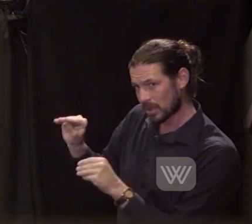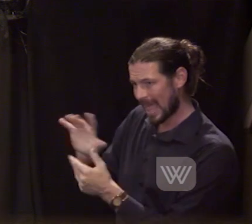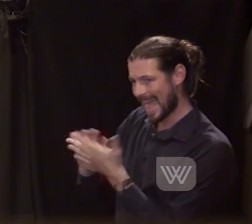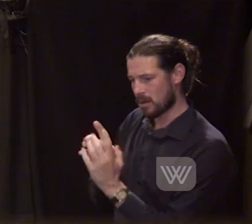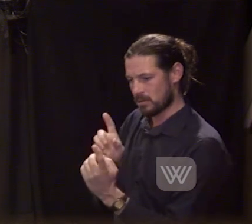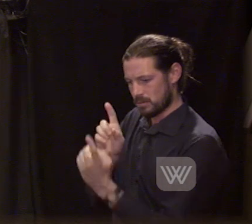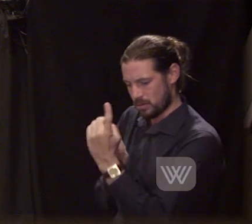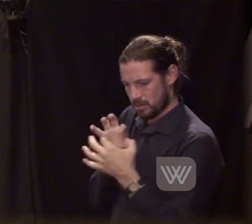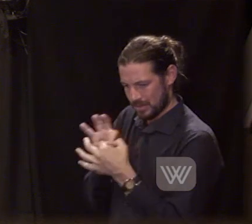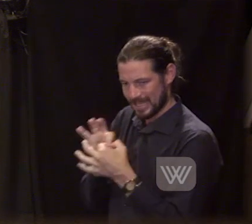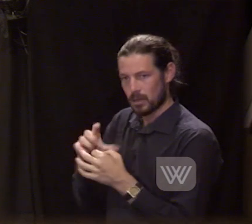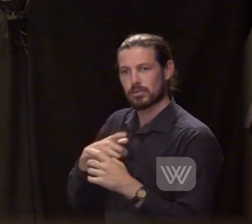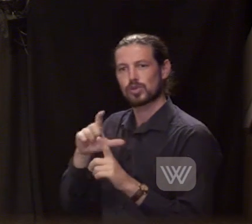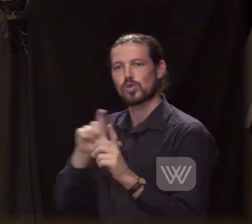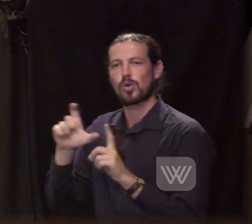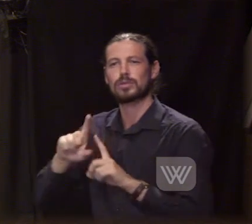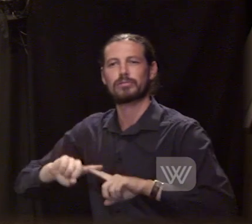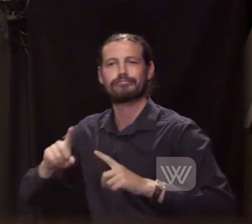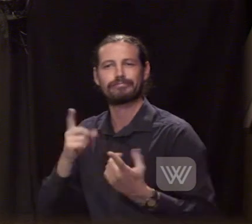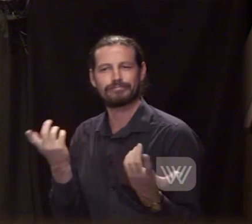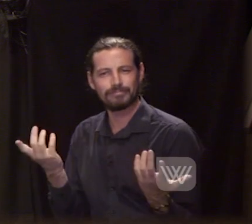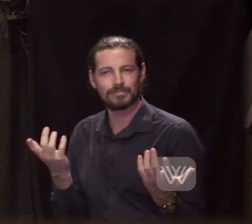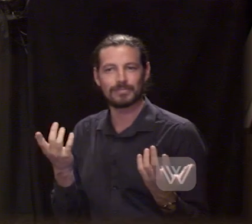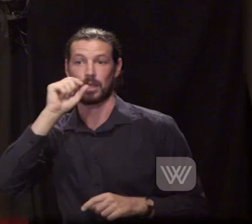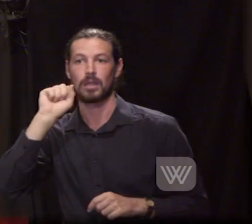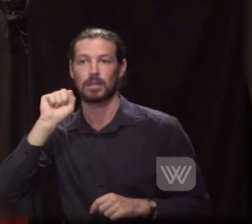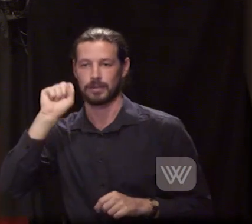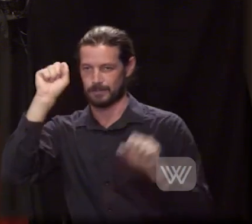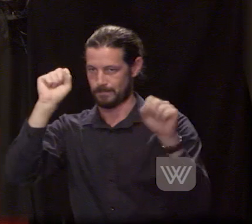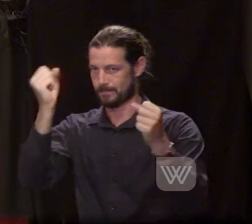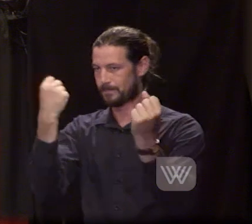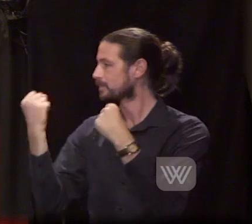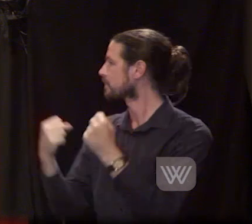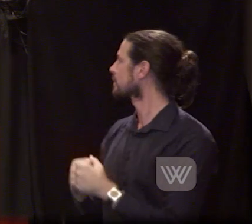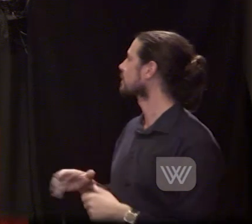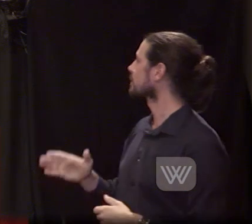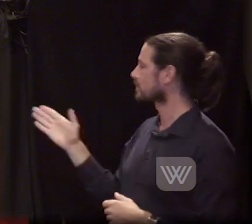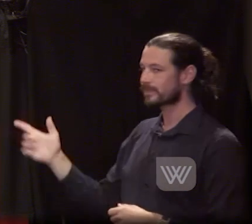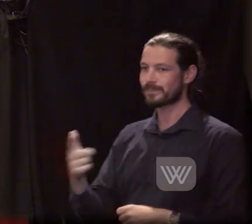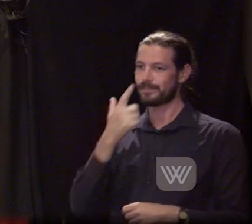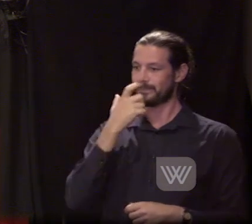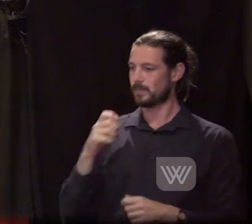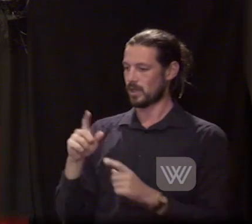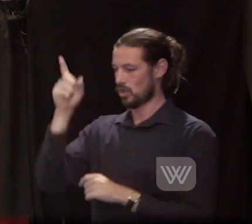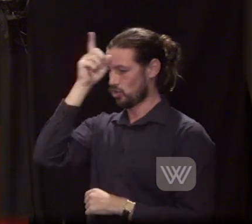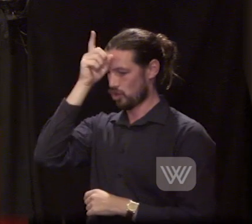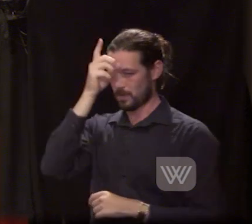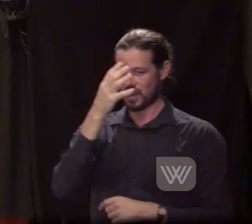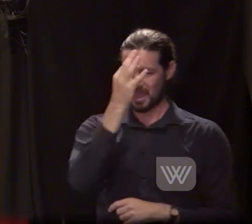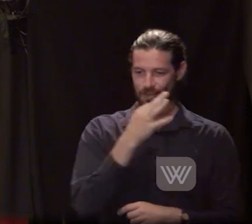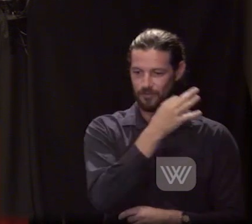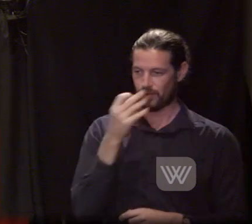would interact, because of course culturally it can be different. Yeah. Luckily, both the German and the French participants